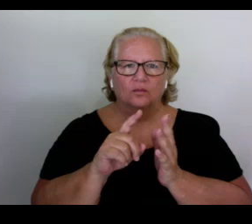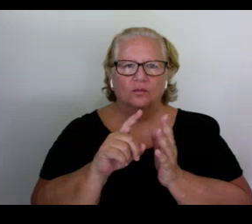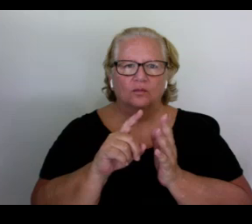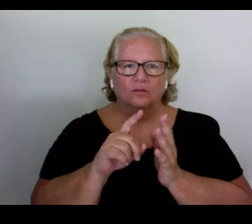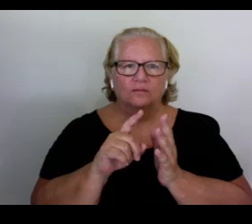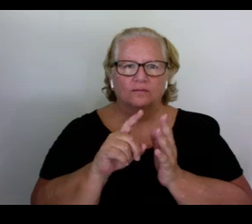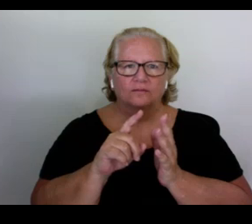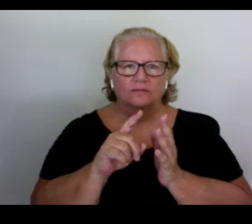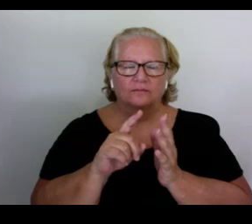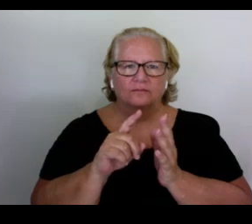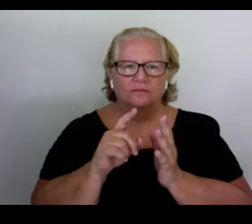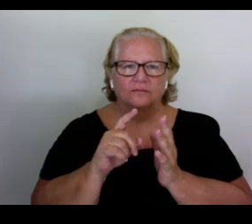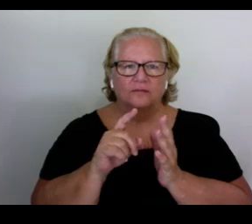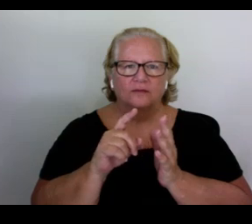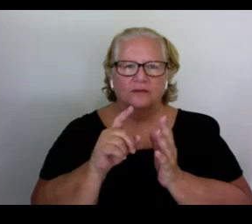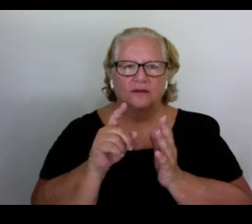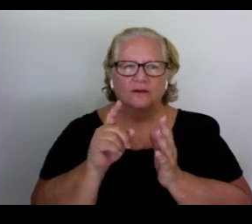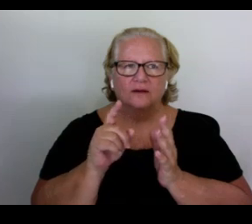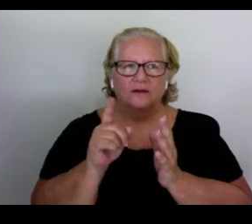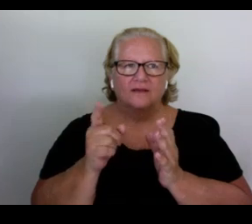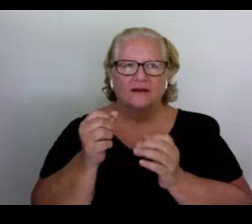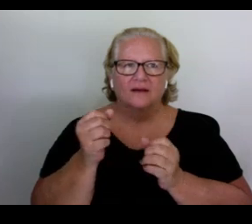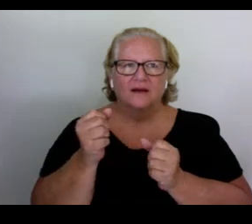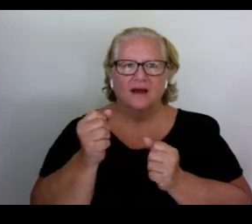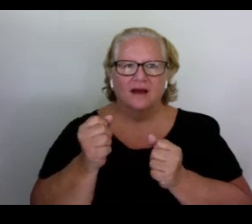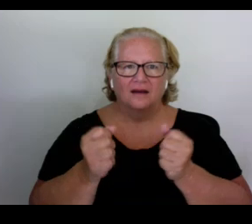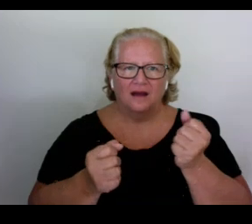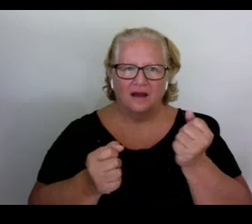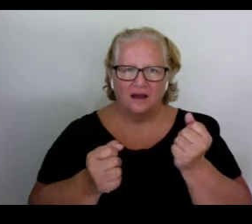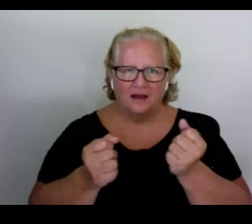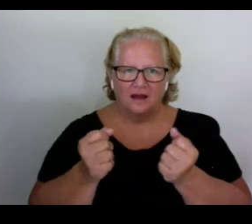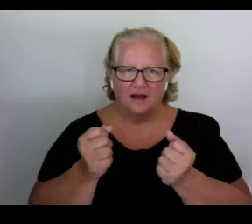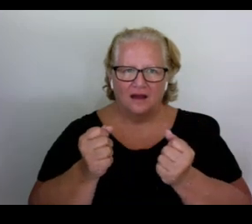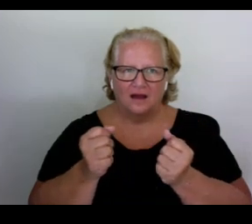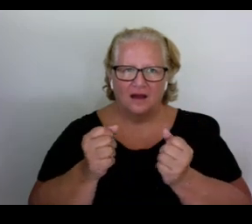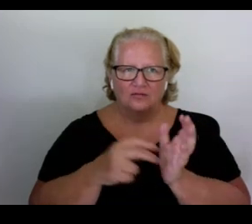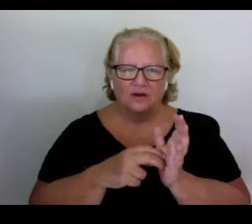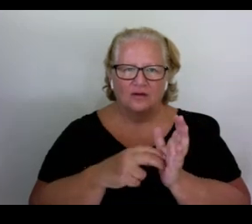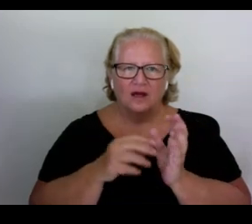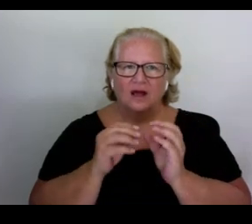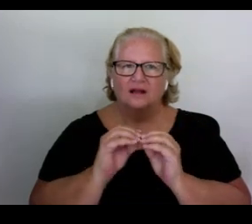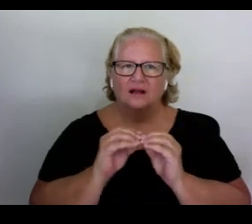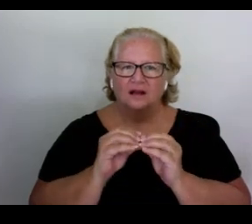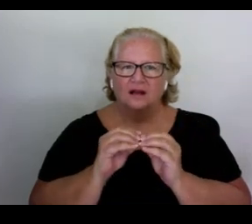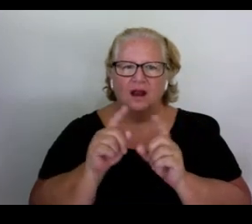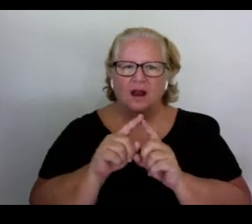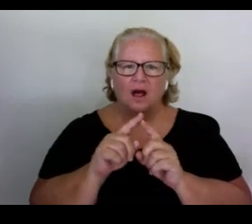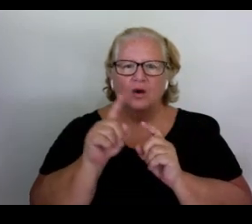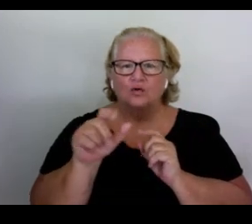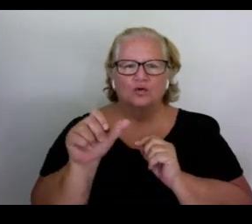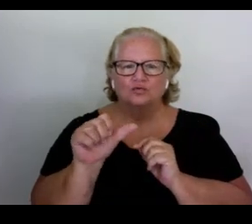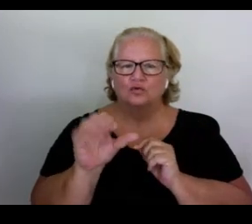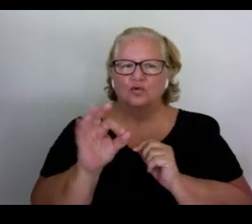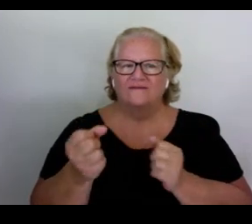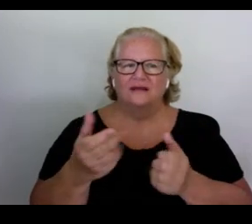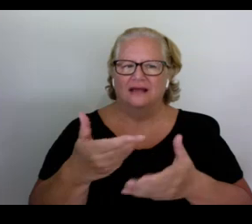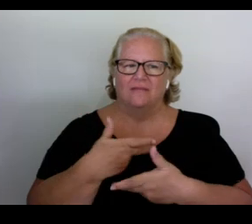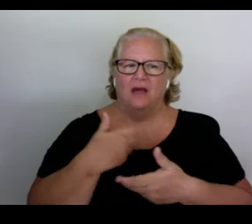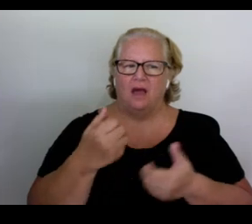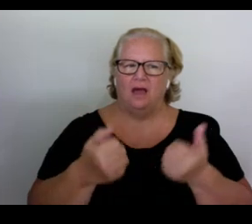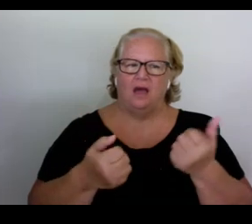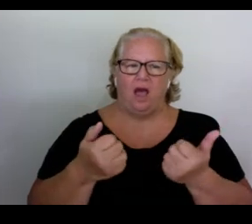the car contract dealt with in the sense of you should never have given me this car because